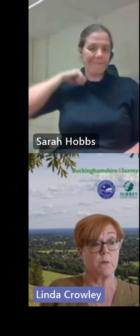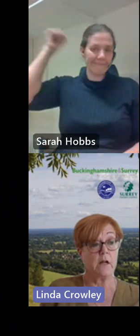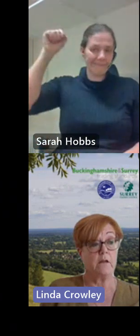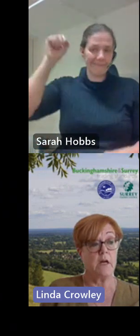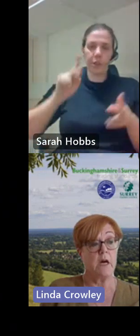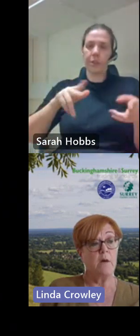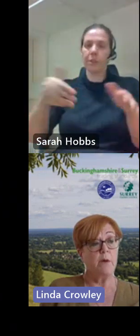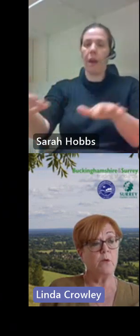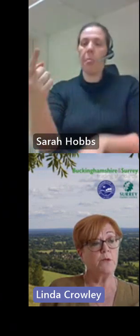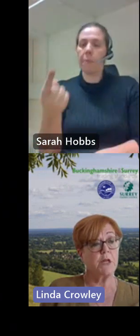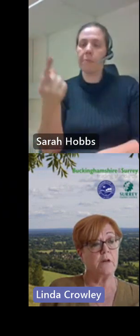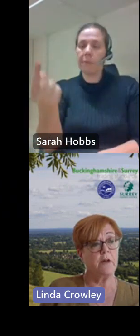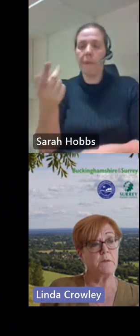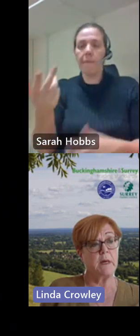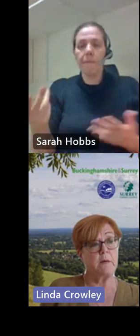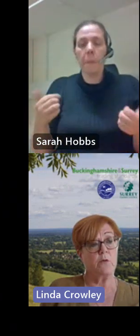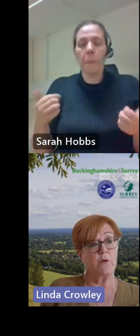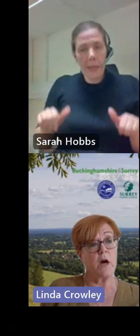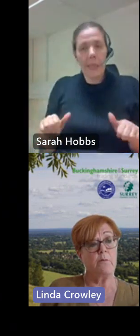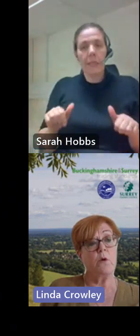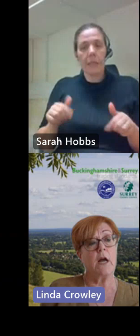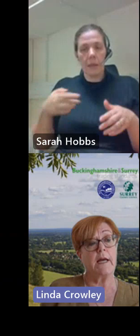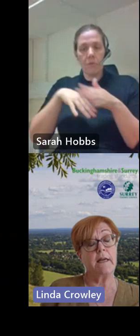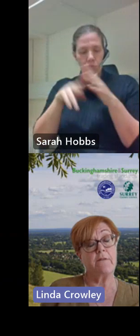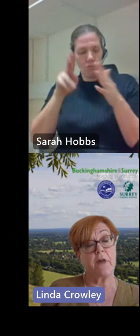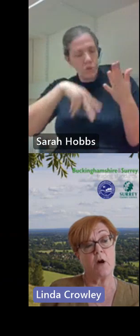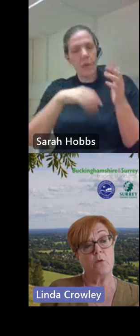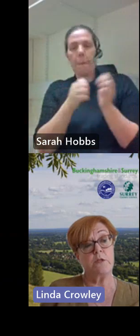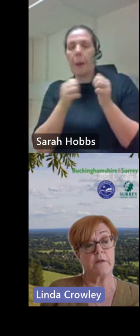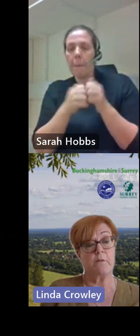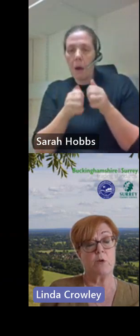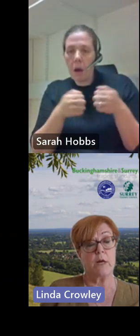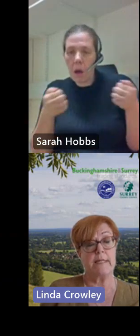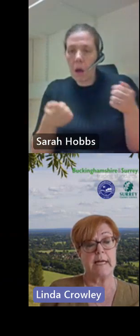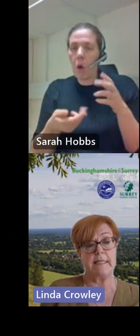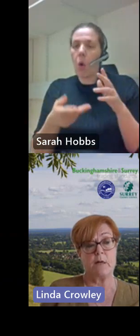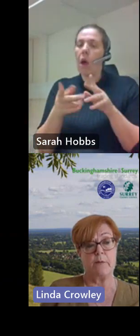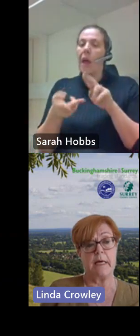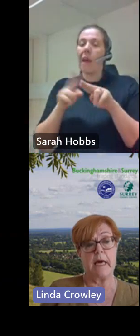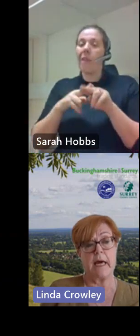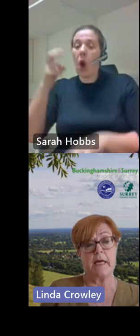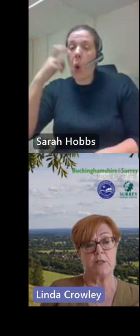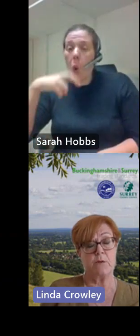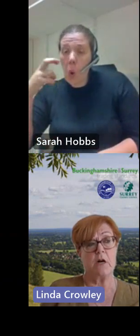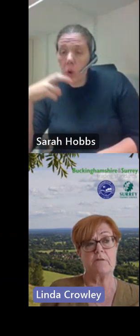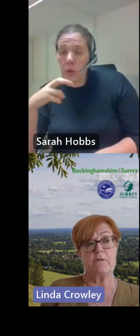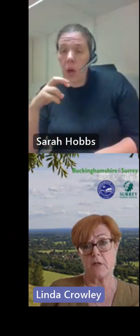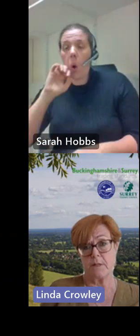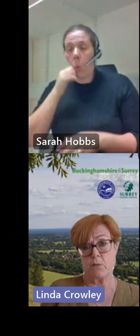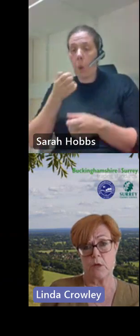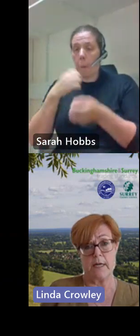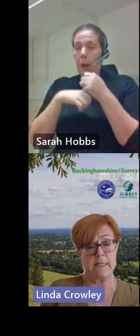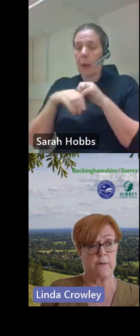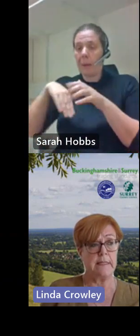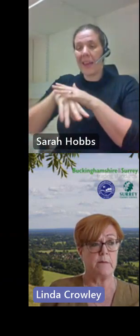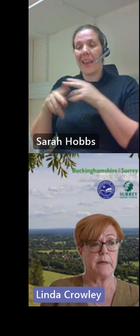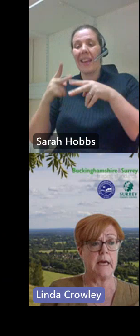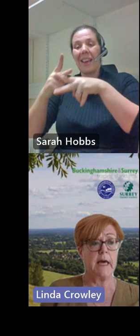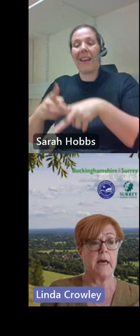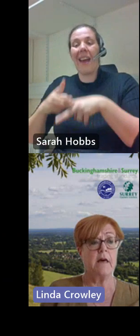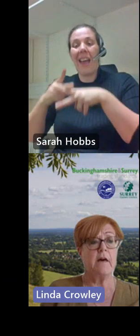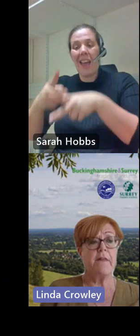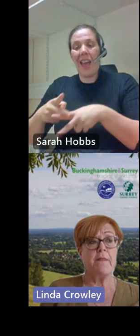before as well. But also those people are more likely, if they're older, they're more likely to end up in care, 2.5 times more likely to